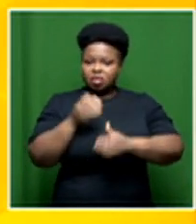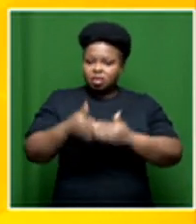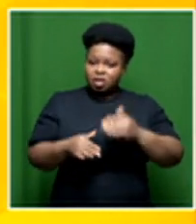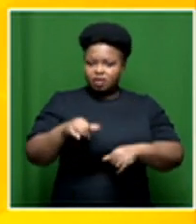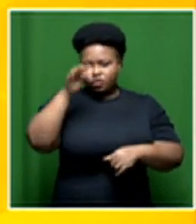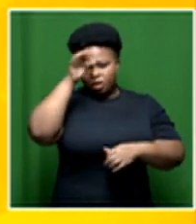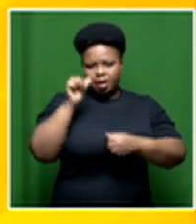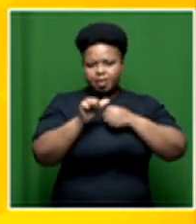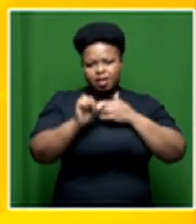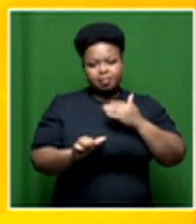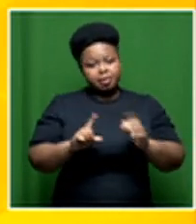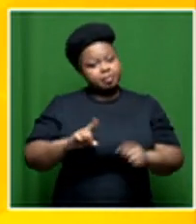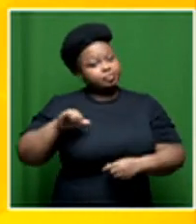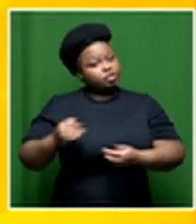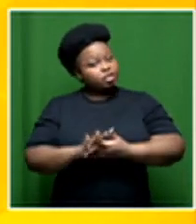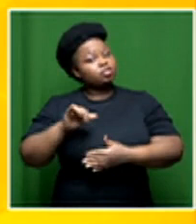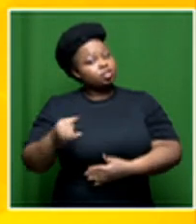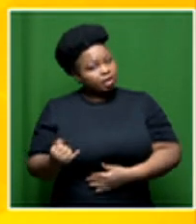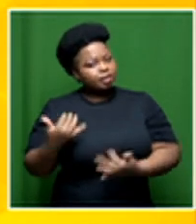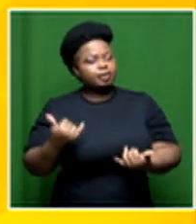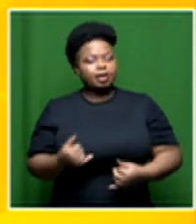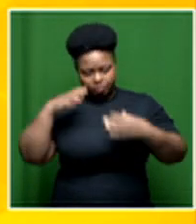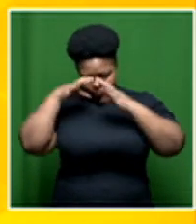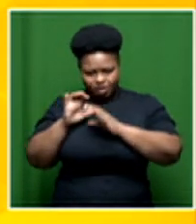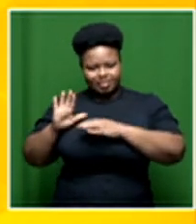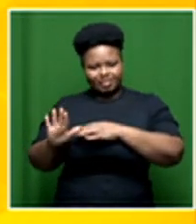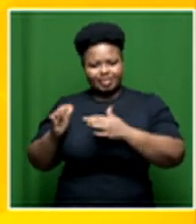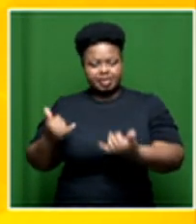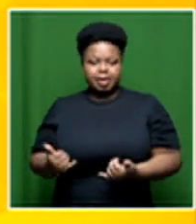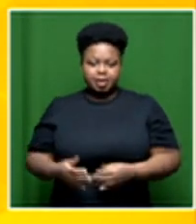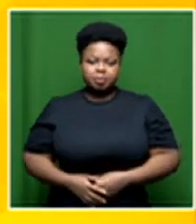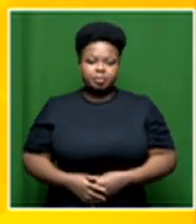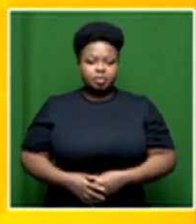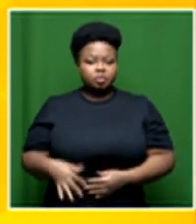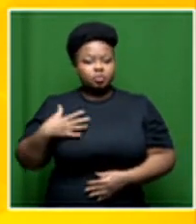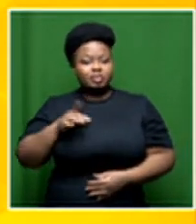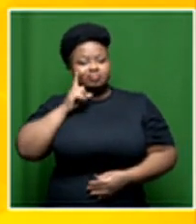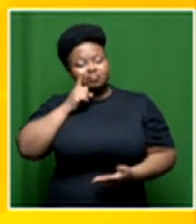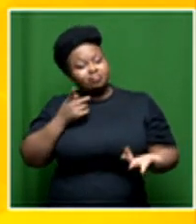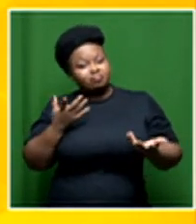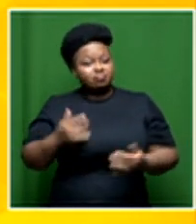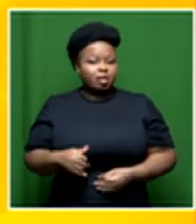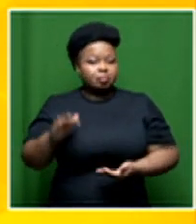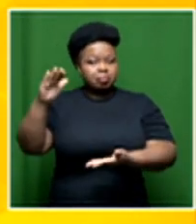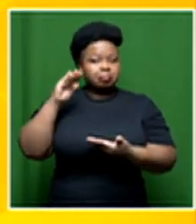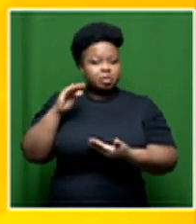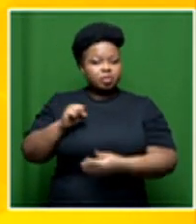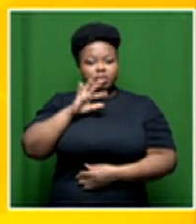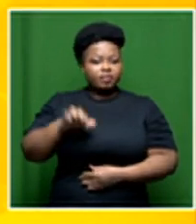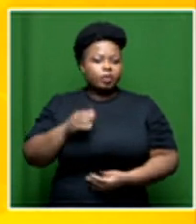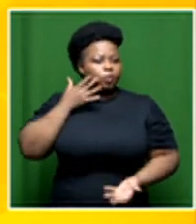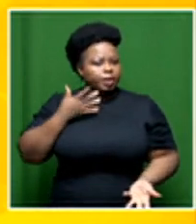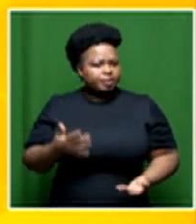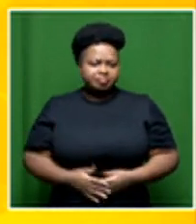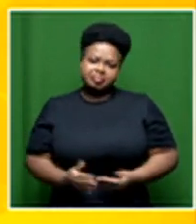big worry. However, it's Johnson & Johnson now that the spotlight is turned to, and it's finding out exactly when it will be arriving in South